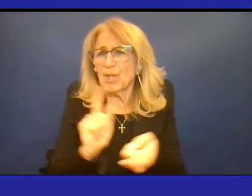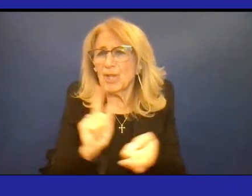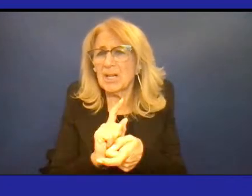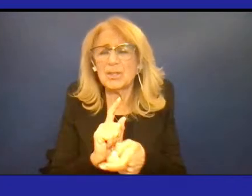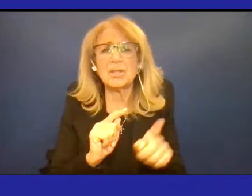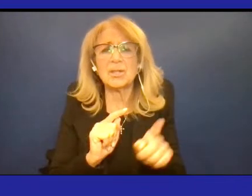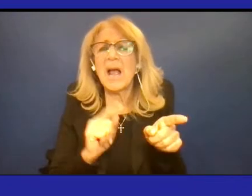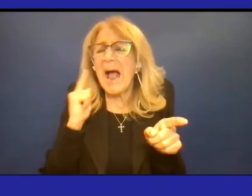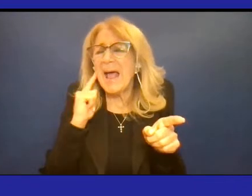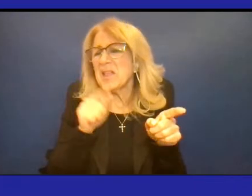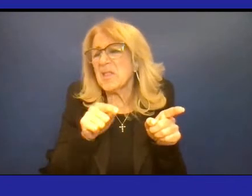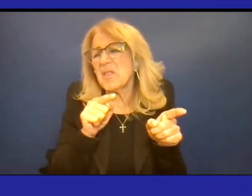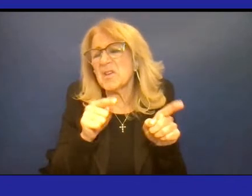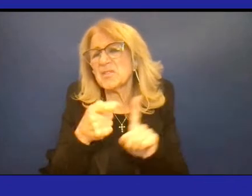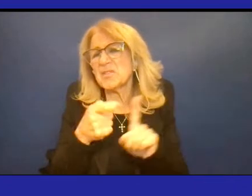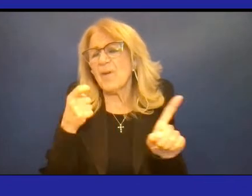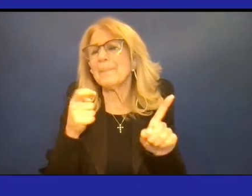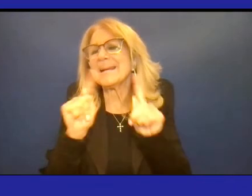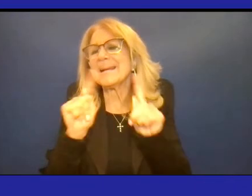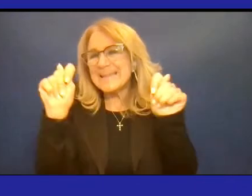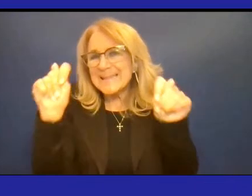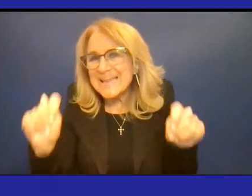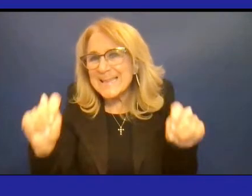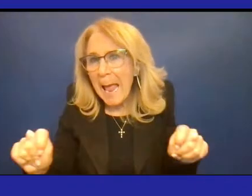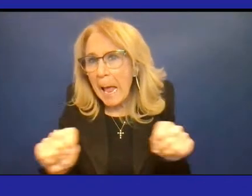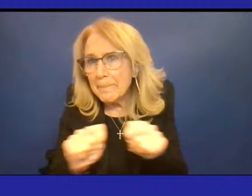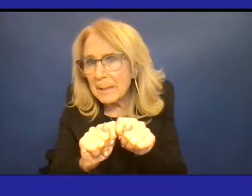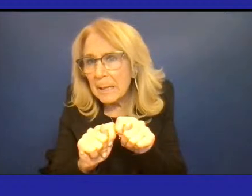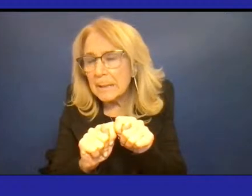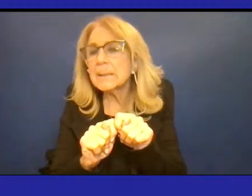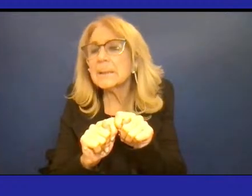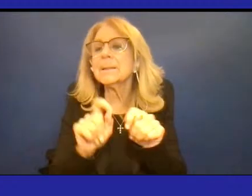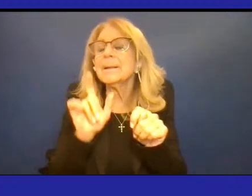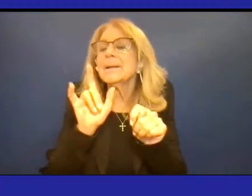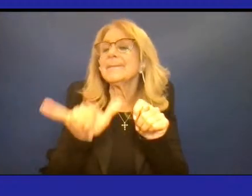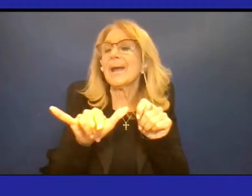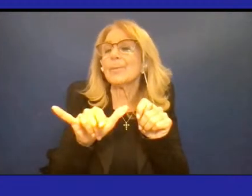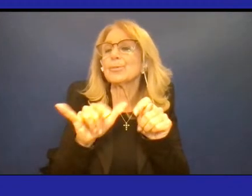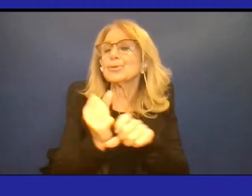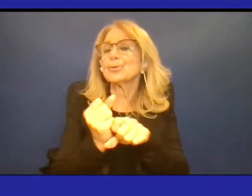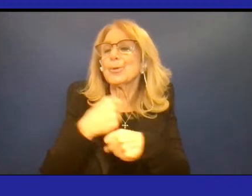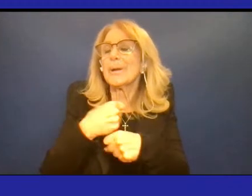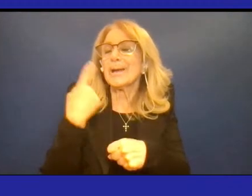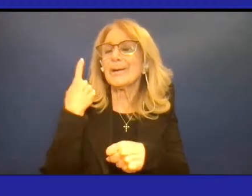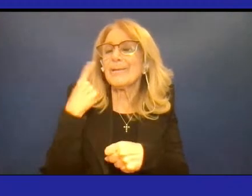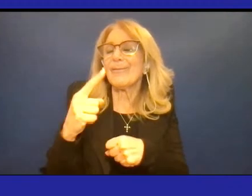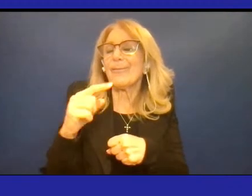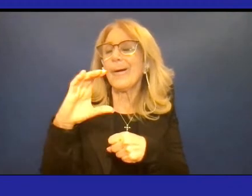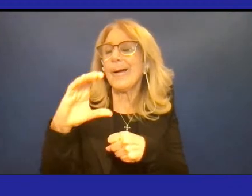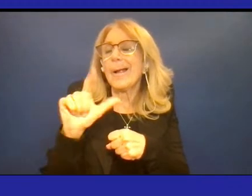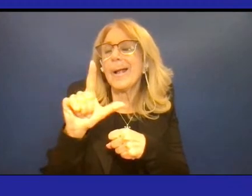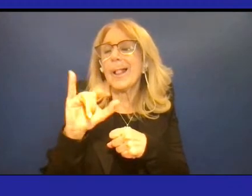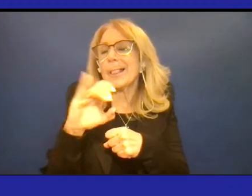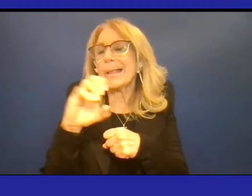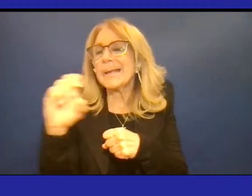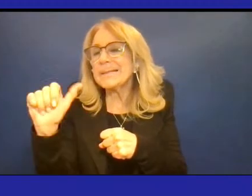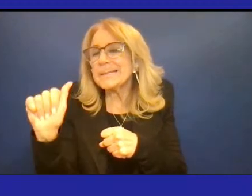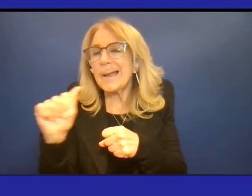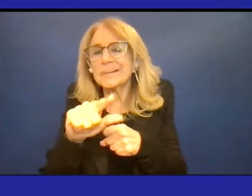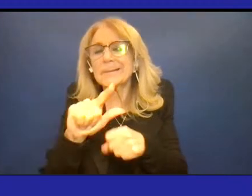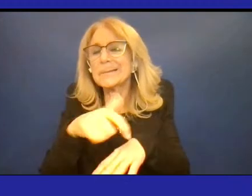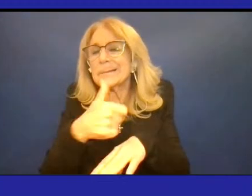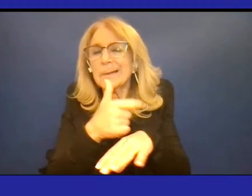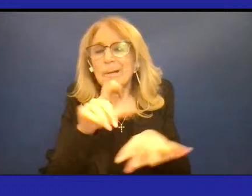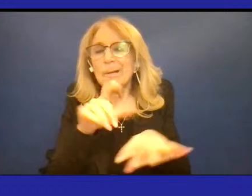from a template that was created for Coalicia to do this. So then that's what we're doing. We're gonna go back and change all